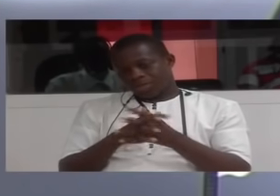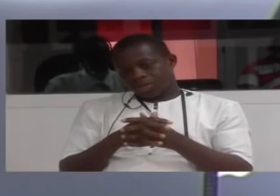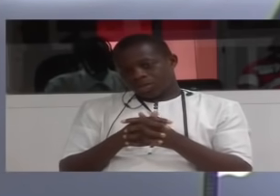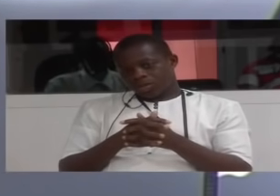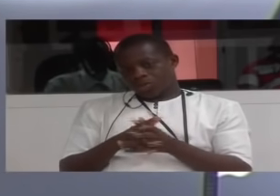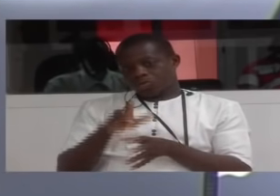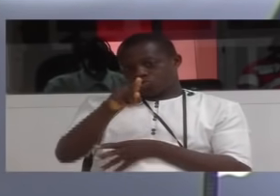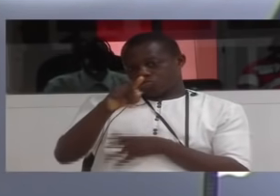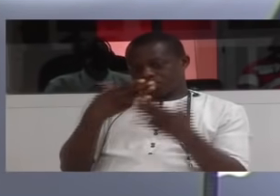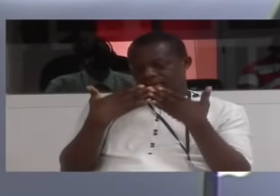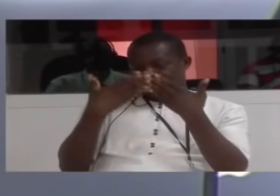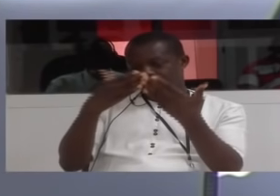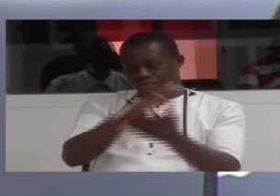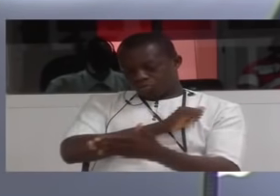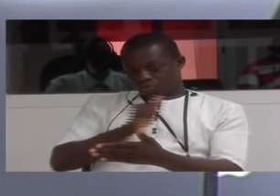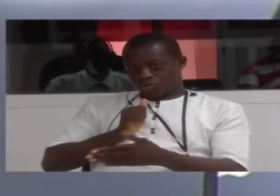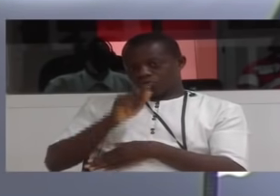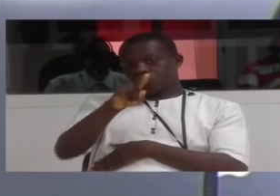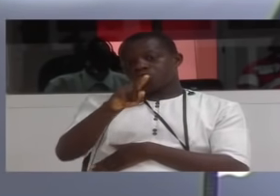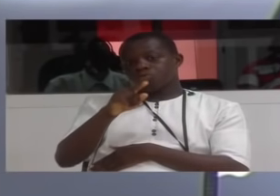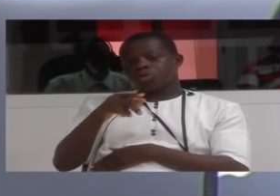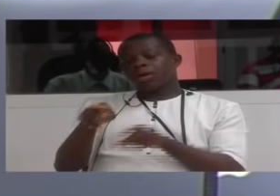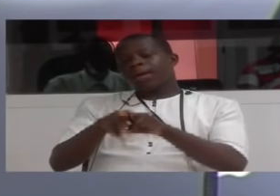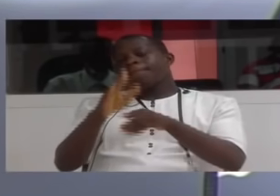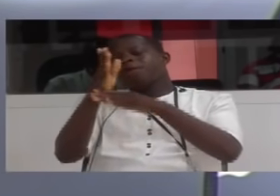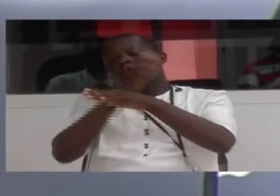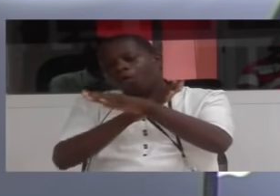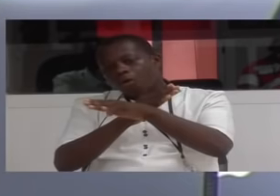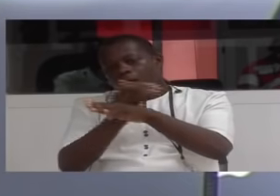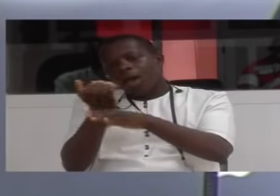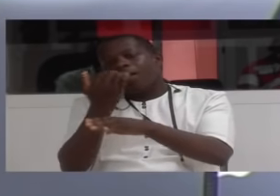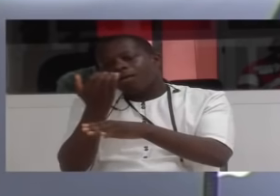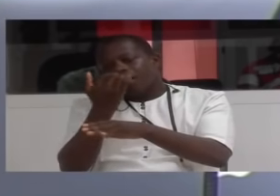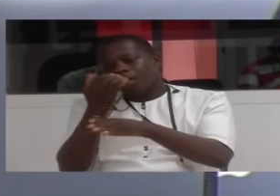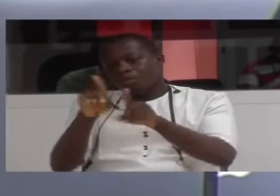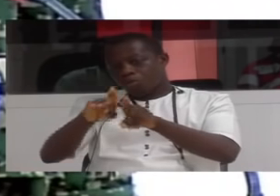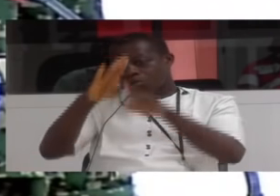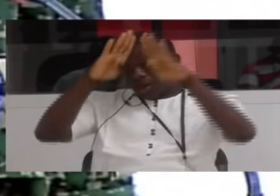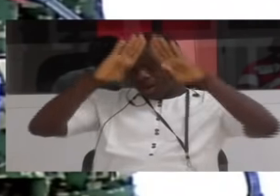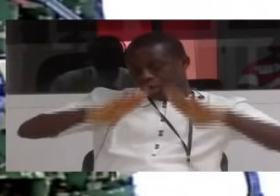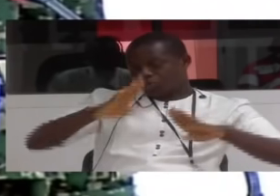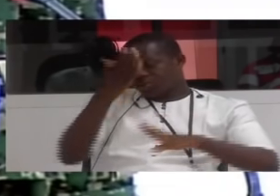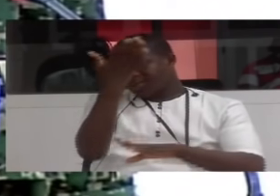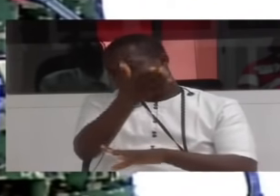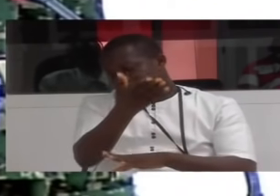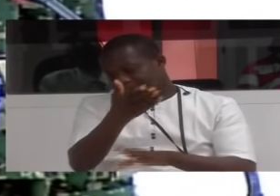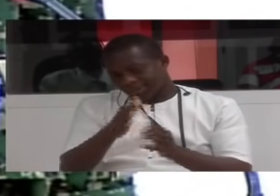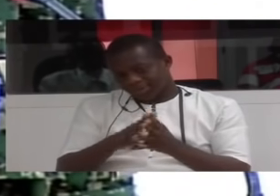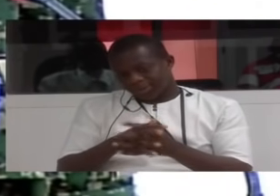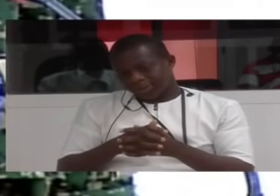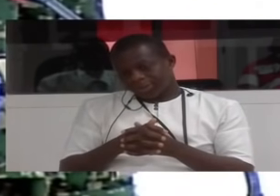You told us that you used to eat at his house. Wax nga ñu ne amon na waxtu bo xamne dang don di lekkal